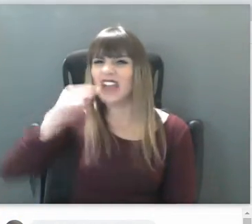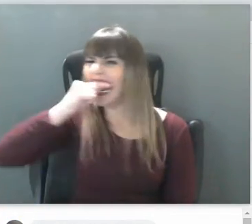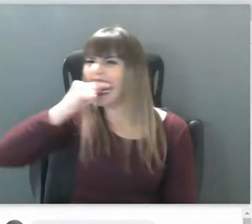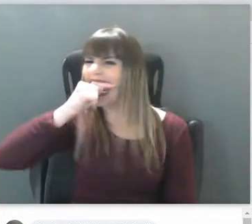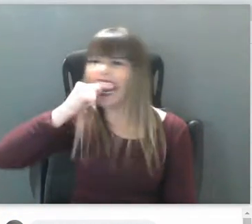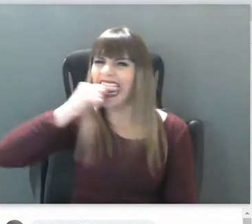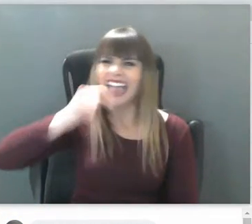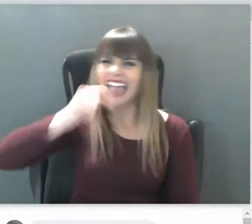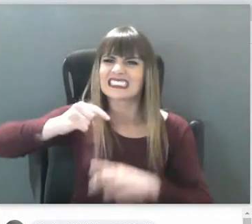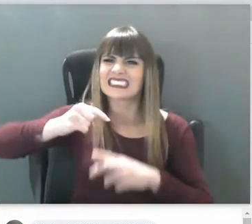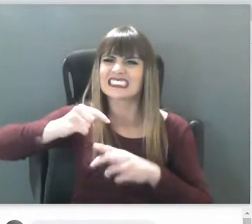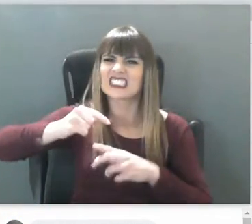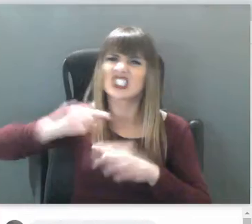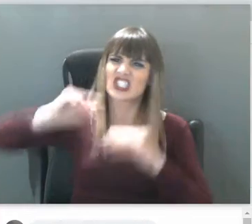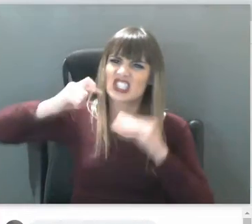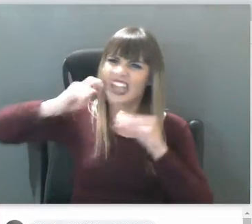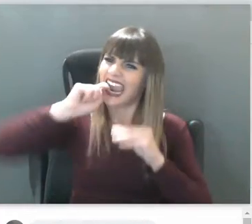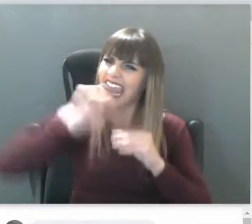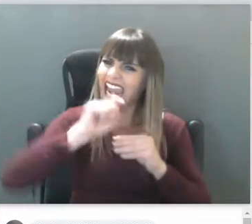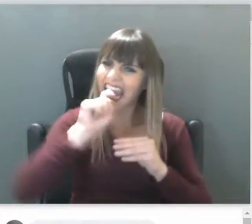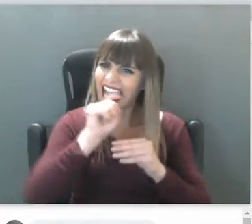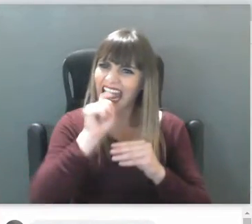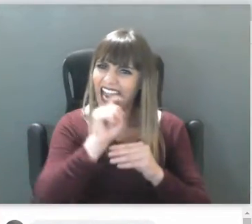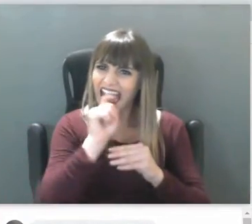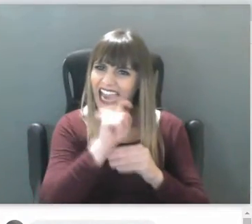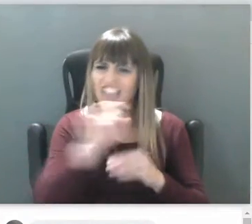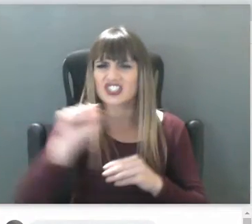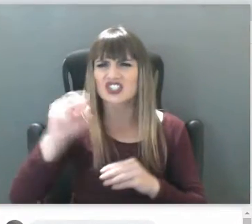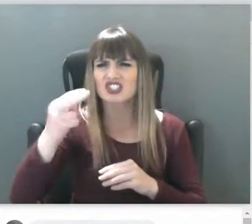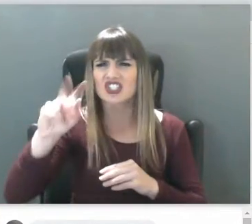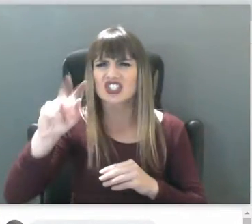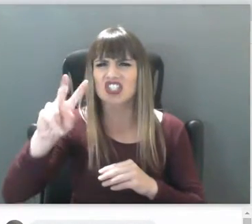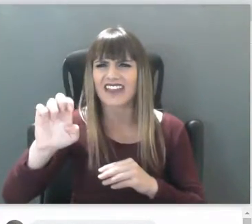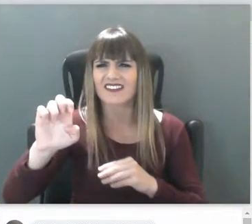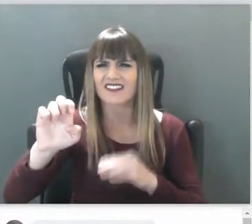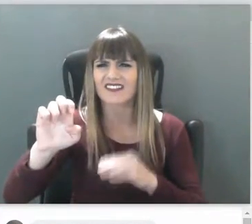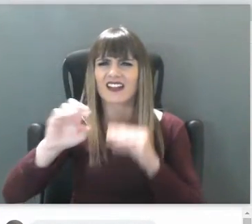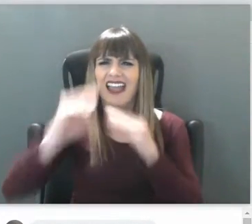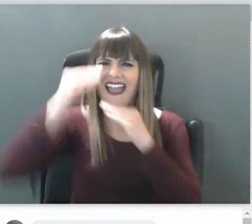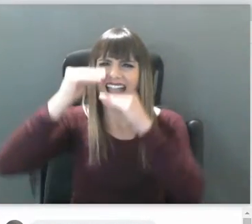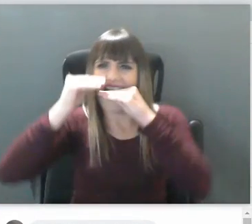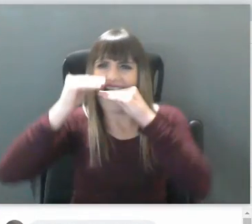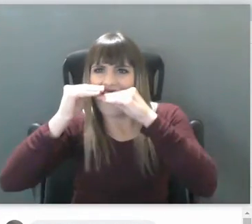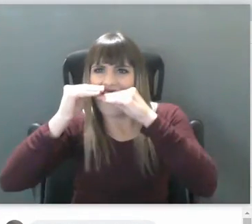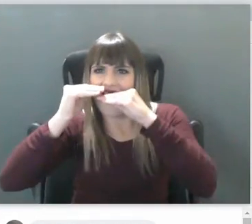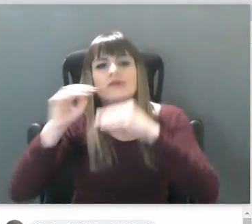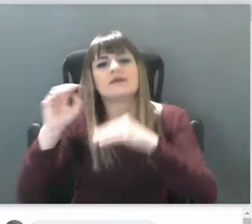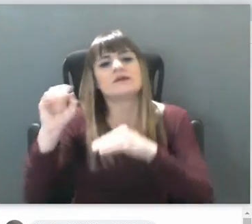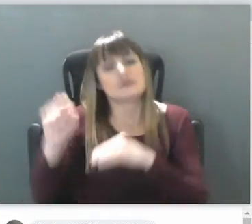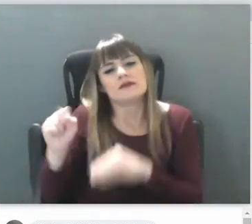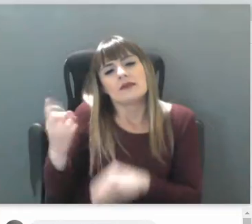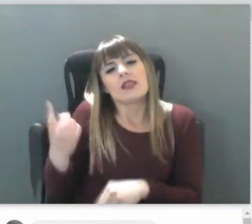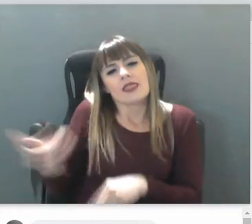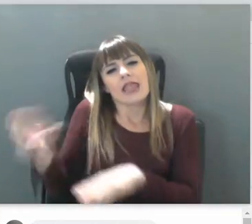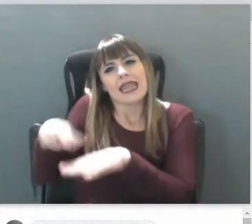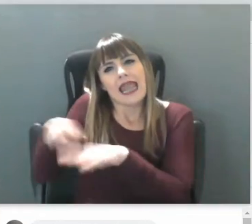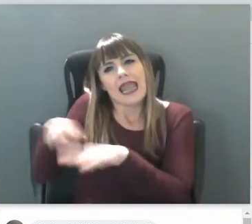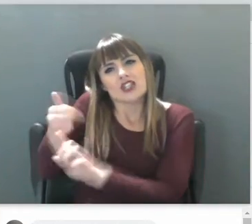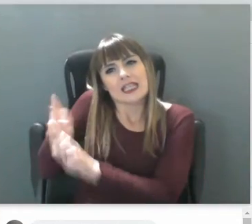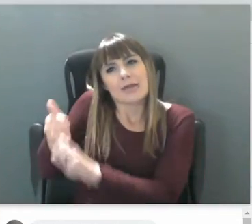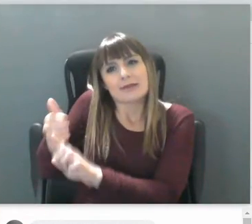continually grow? Yes, they continually grow, so that's why I have all these logs around here. So that's how they naturally do it on their own. But I do